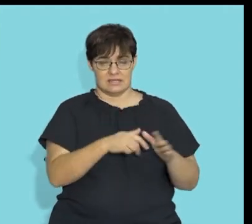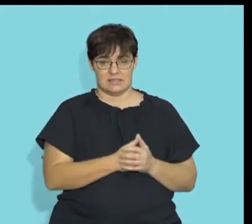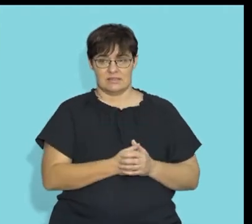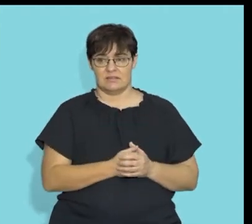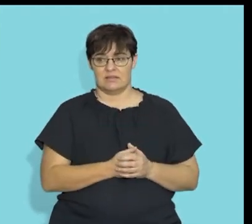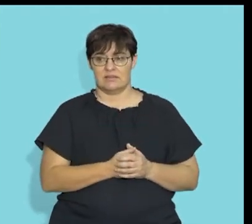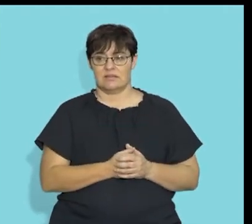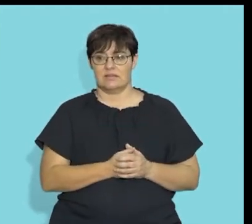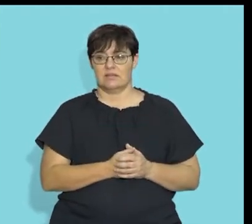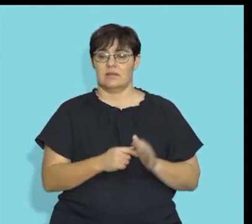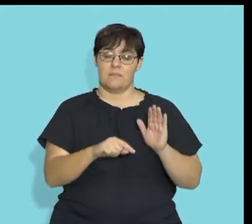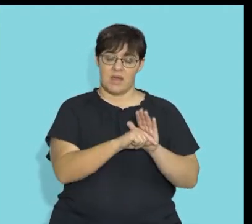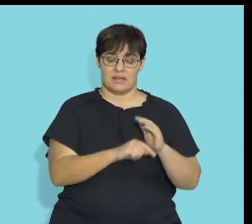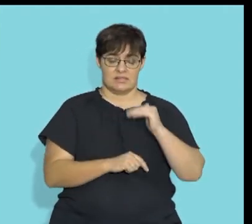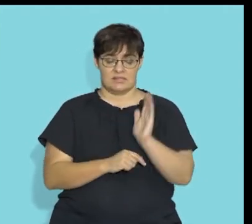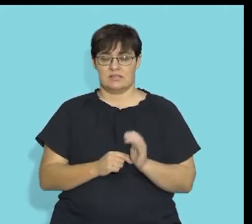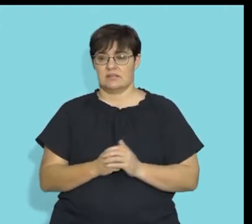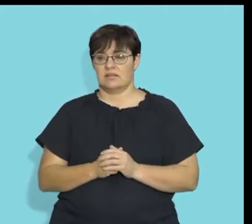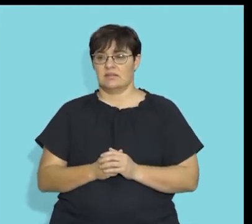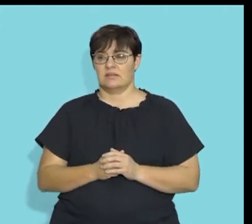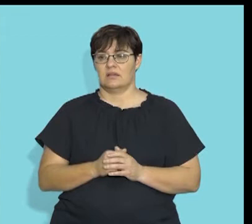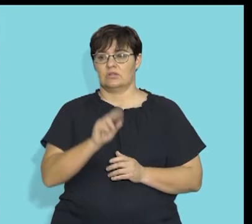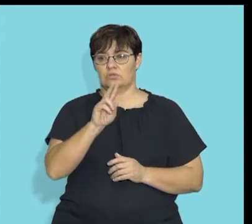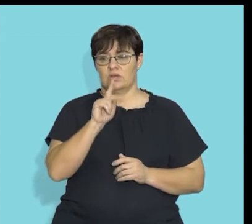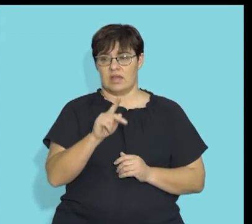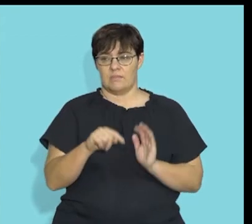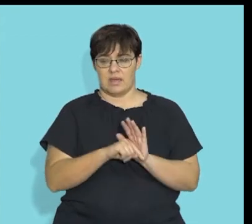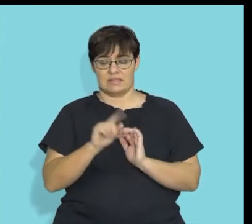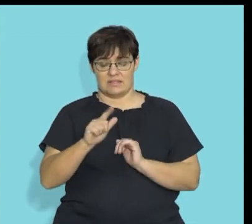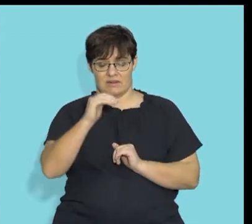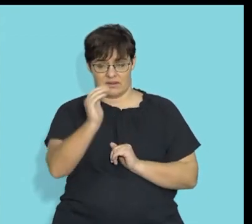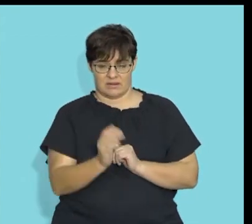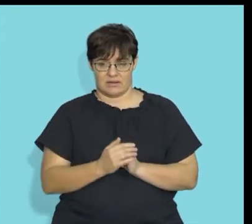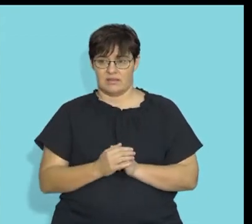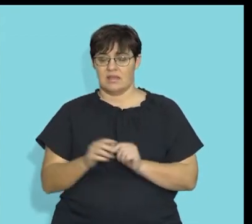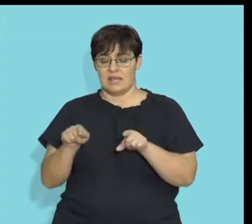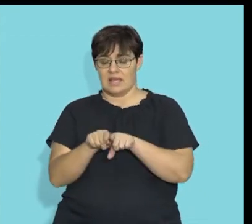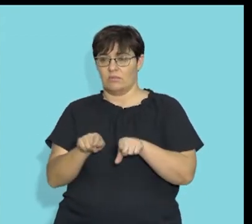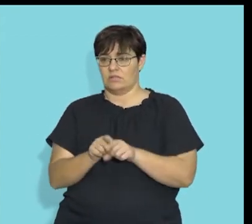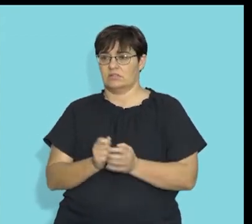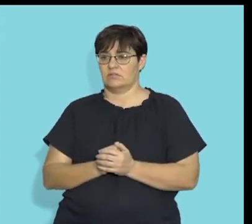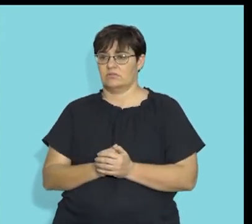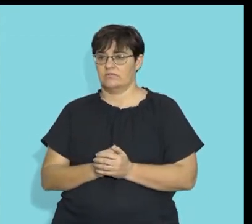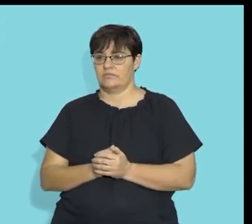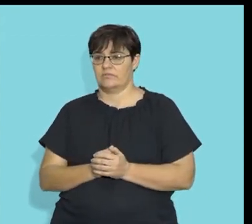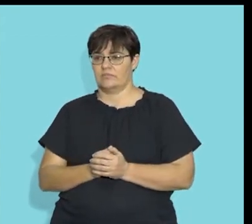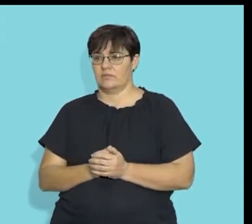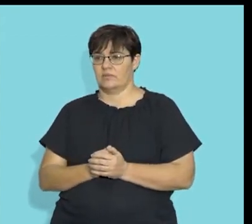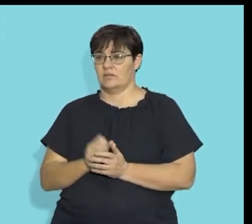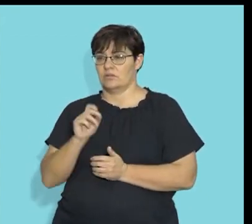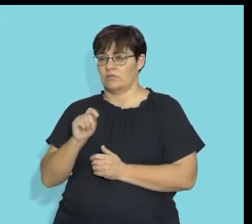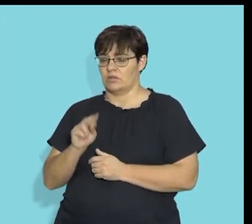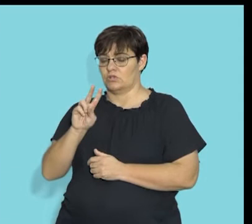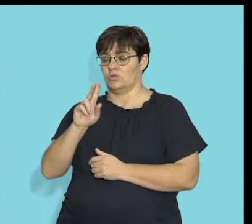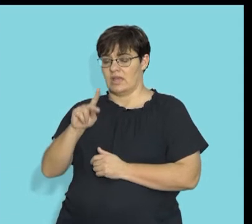8. Then I'm going to subtract term 1, which is 2k minus 7, which is equal to